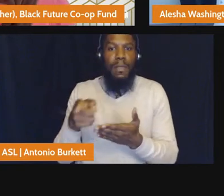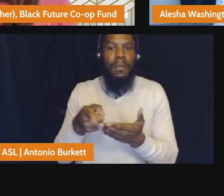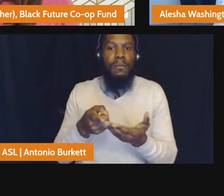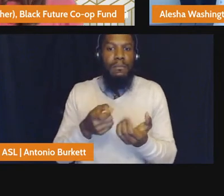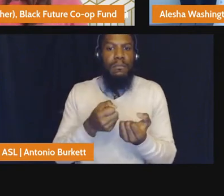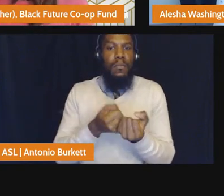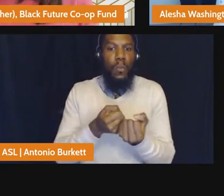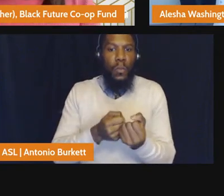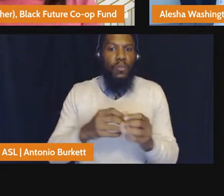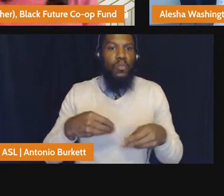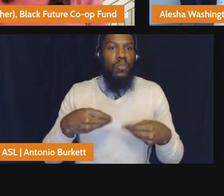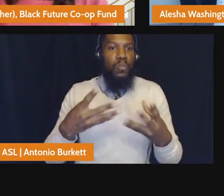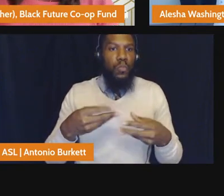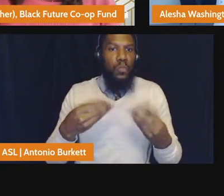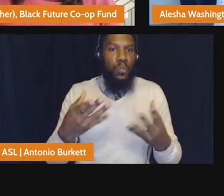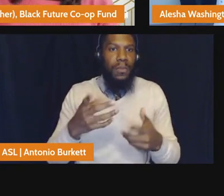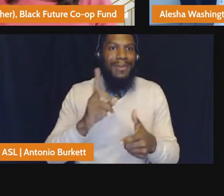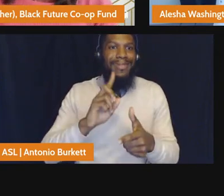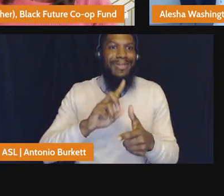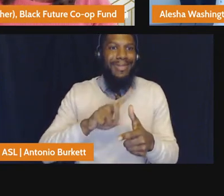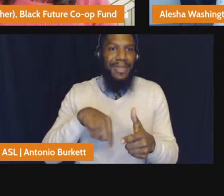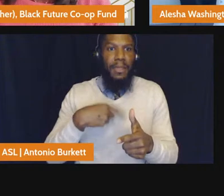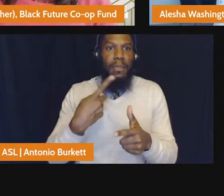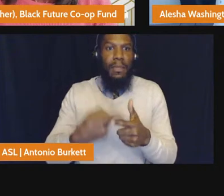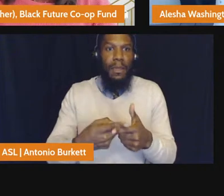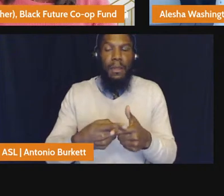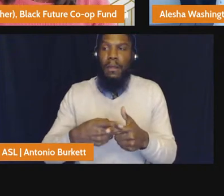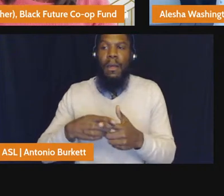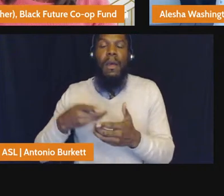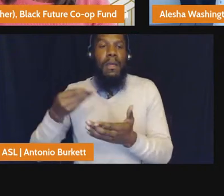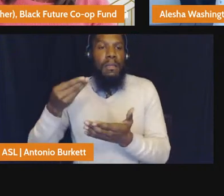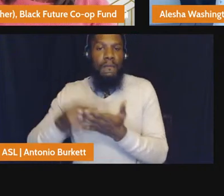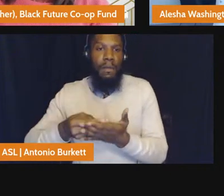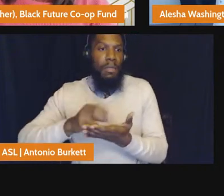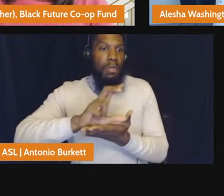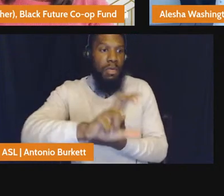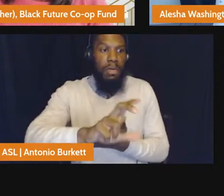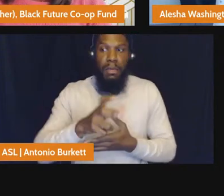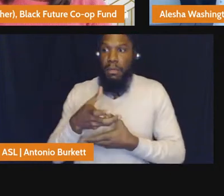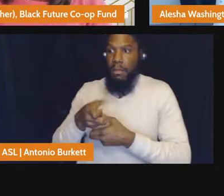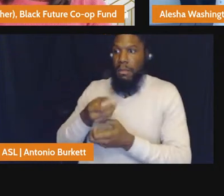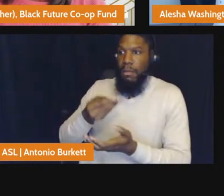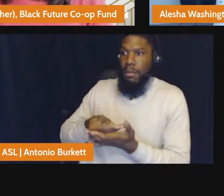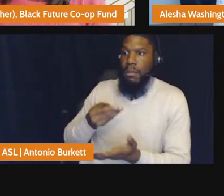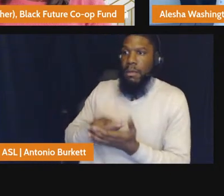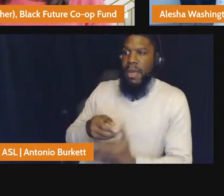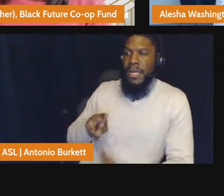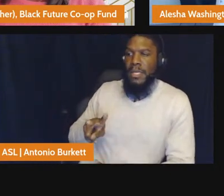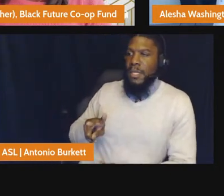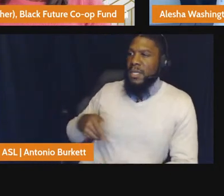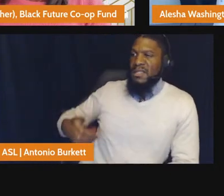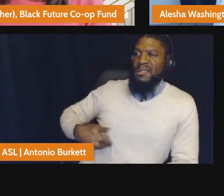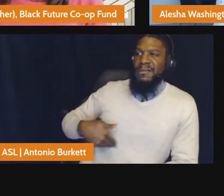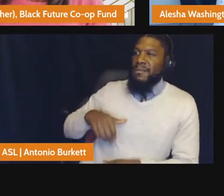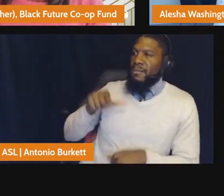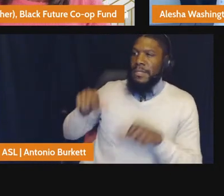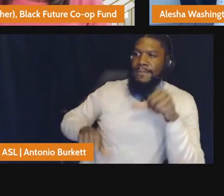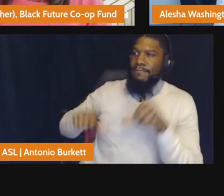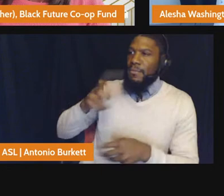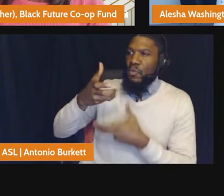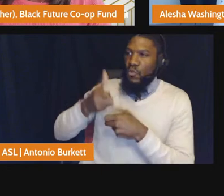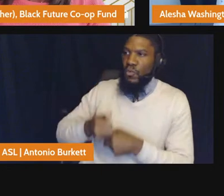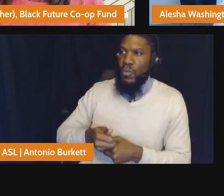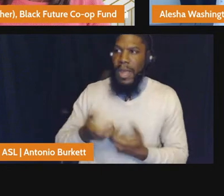right back at them, the fundees not trusting the funders particularly to understand the real situation on the ground. And opening up those